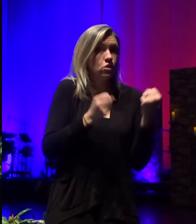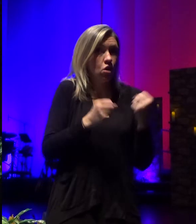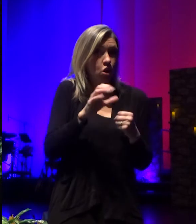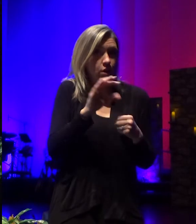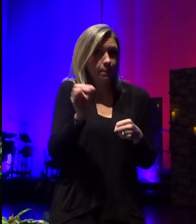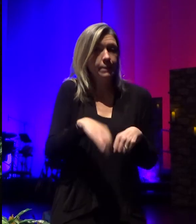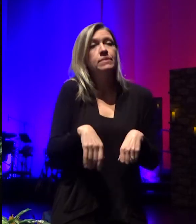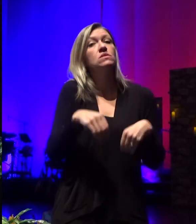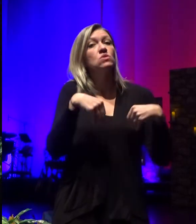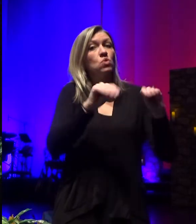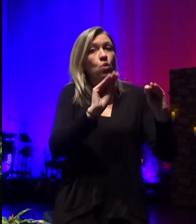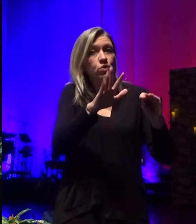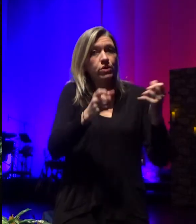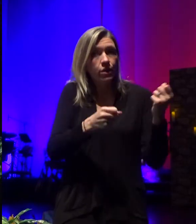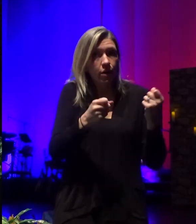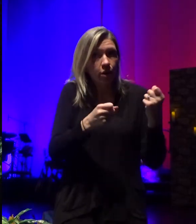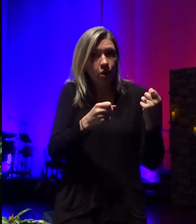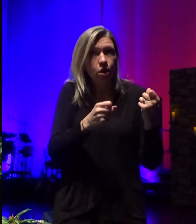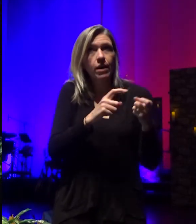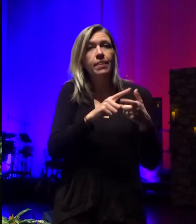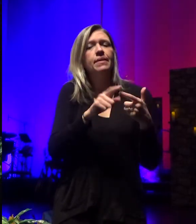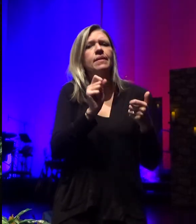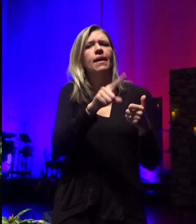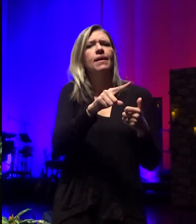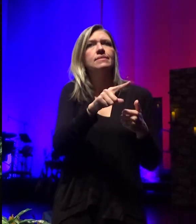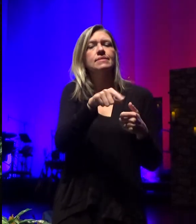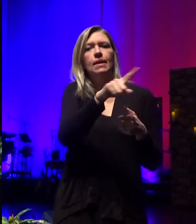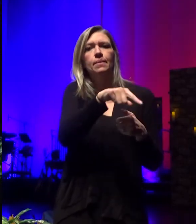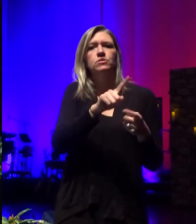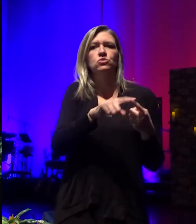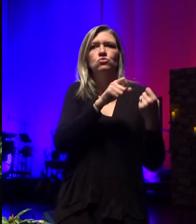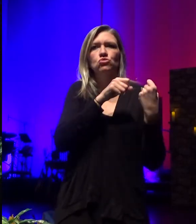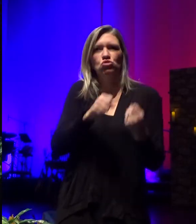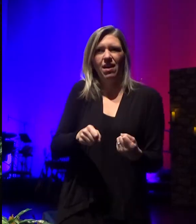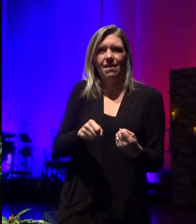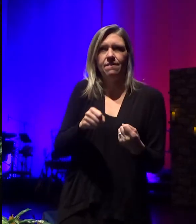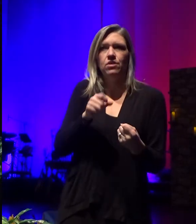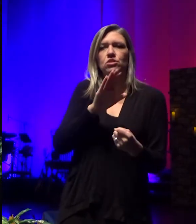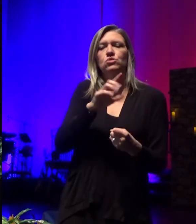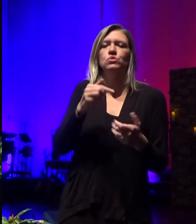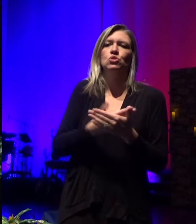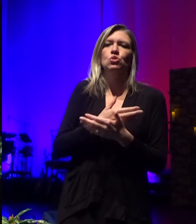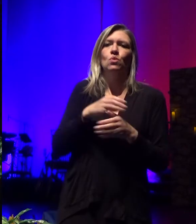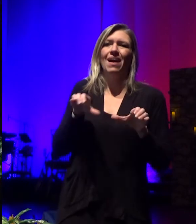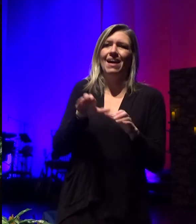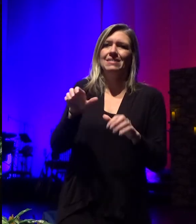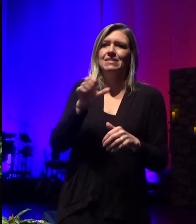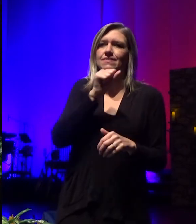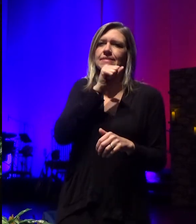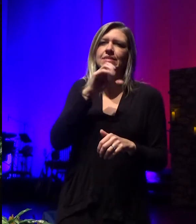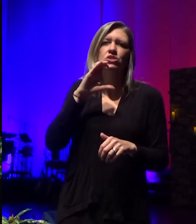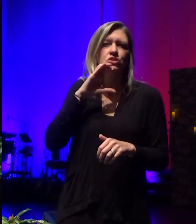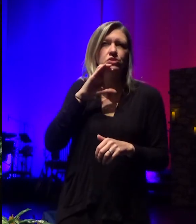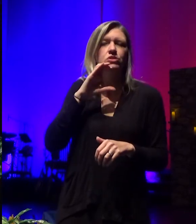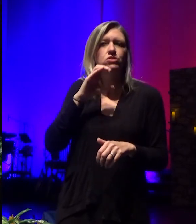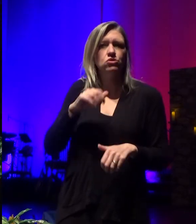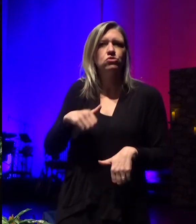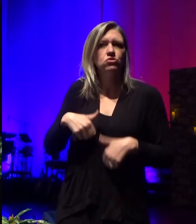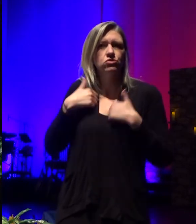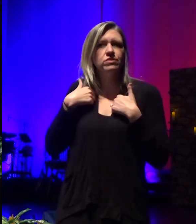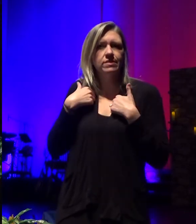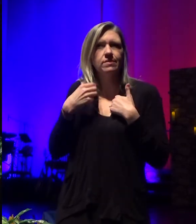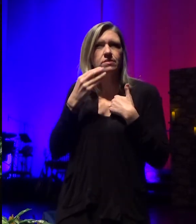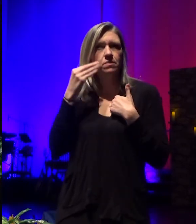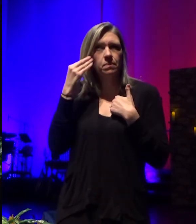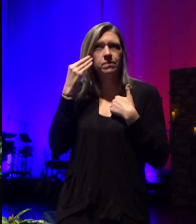them, and had them drive her to her new active senior residence that she'd scoped out. And she